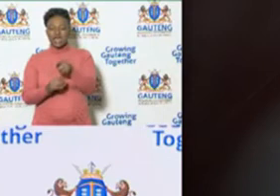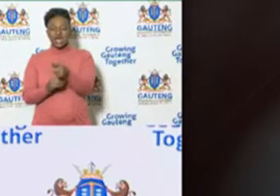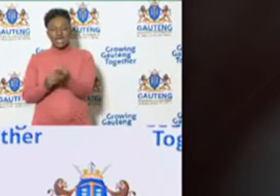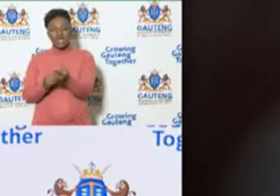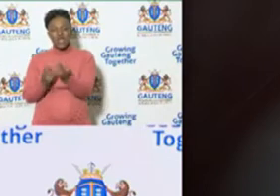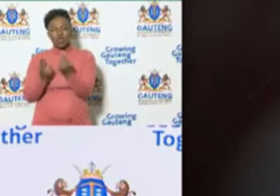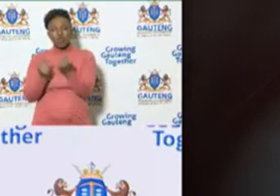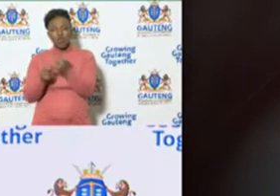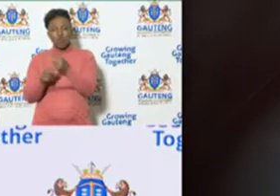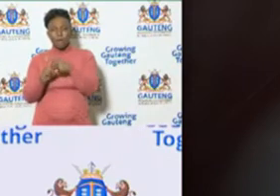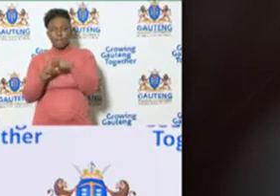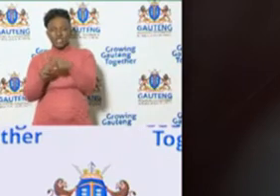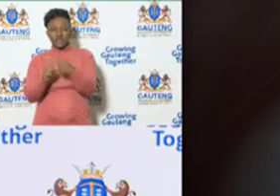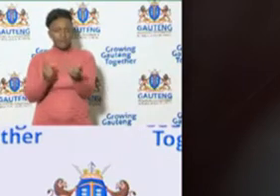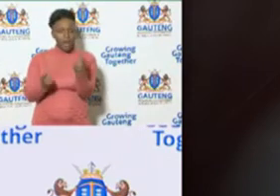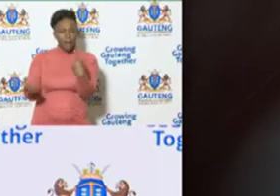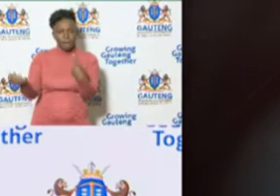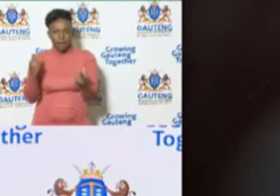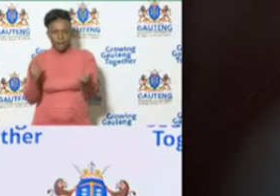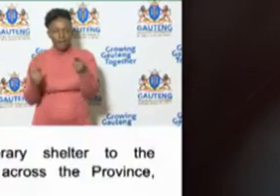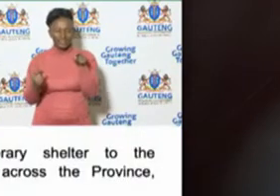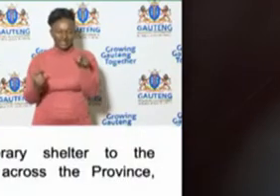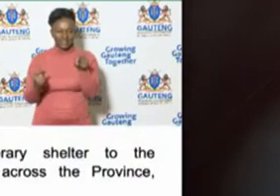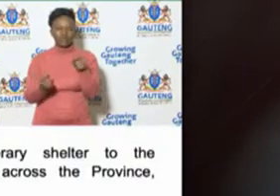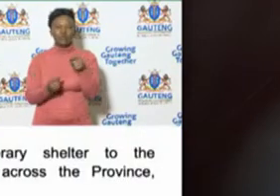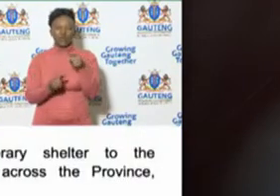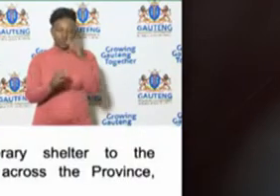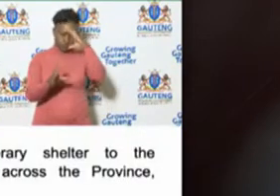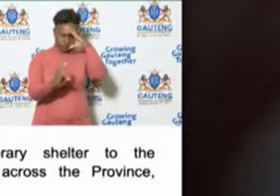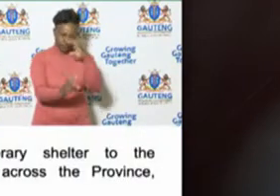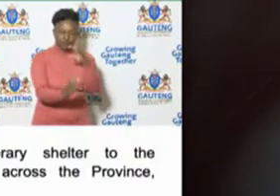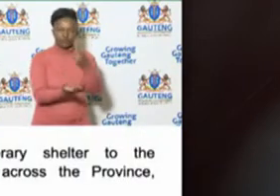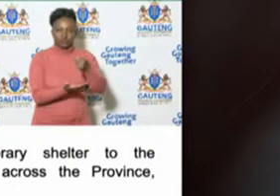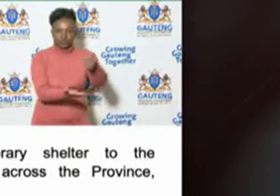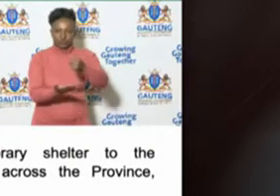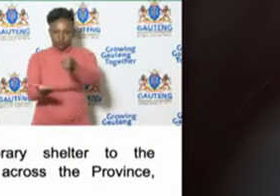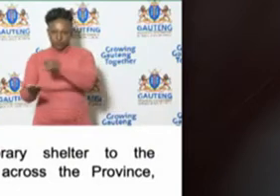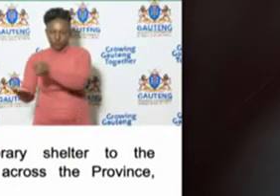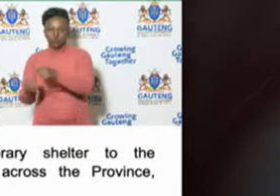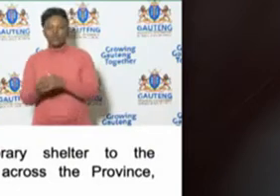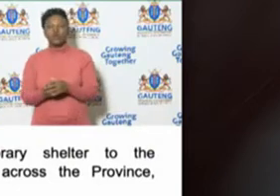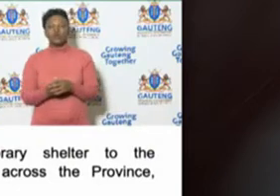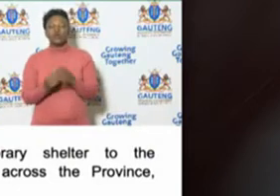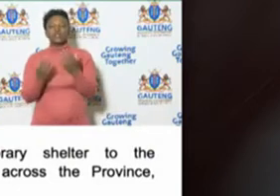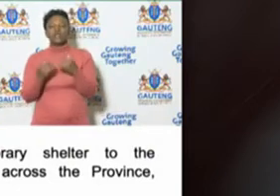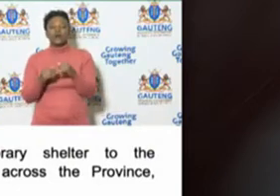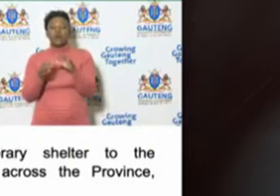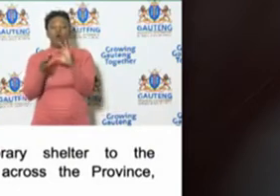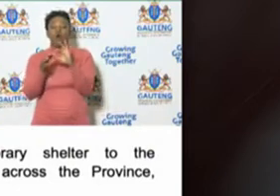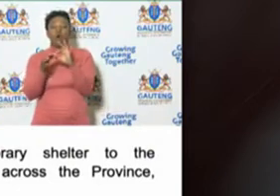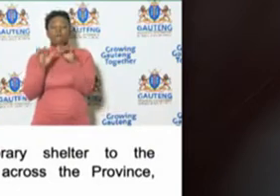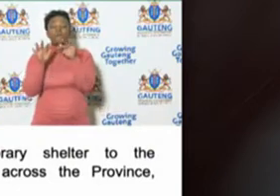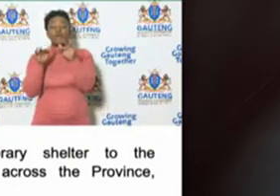coming, especially in the townships and the informal settlements. The number of the homeless people we are